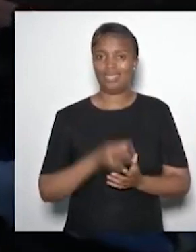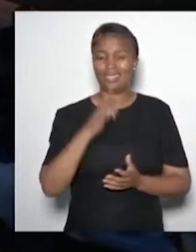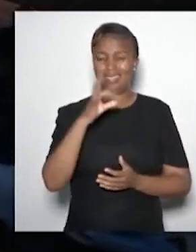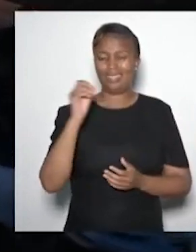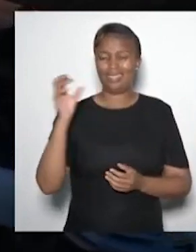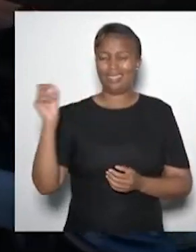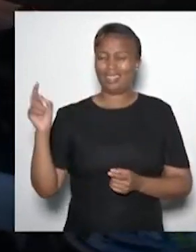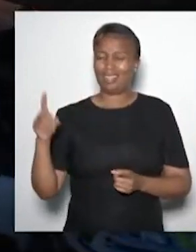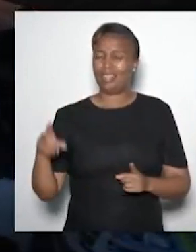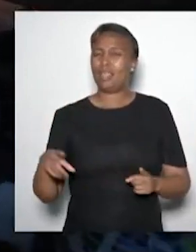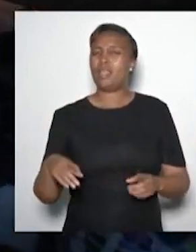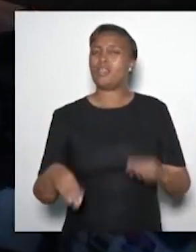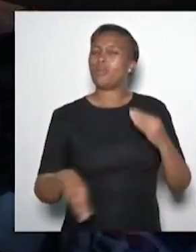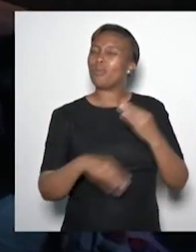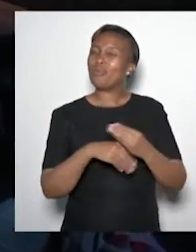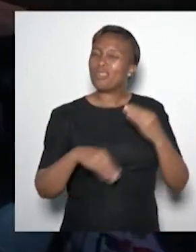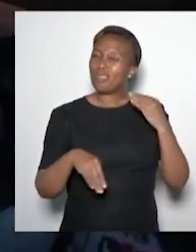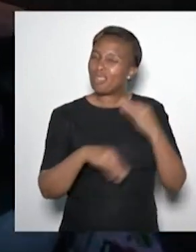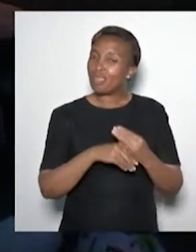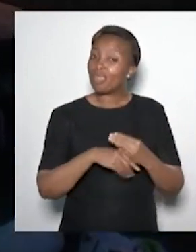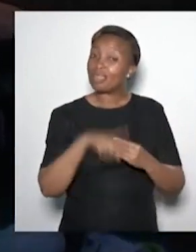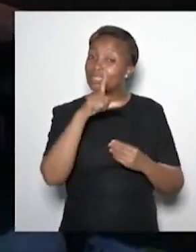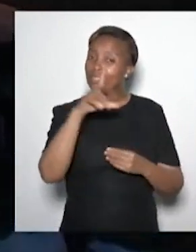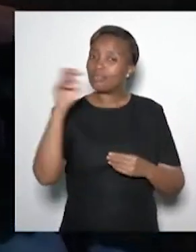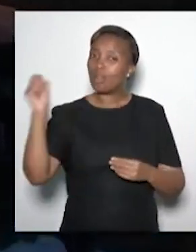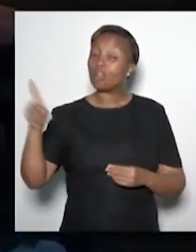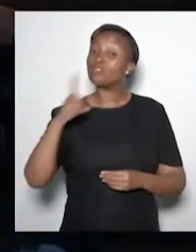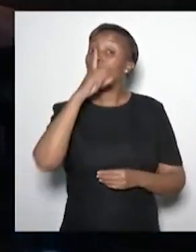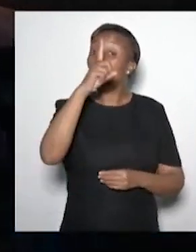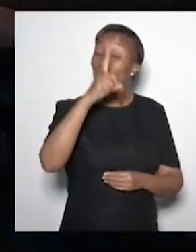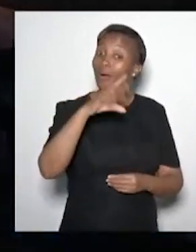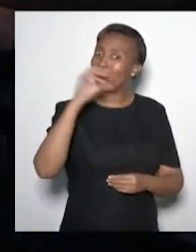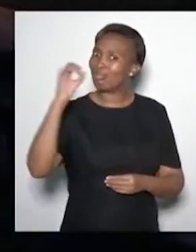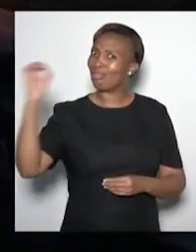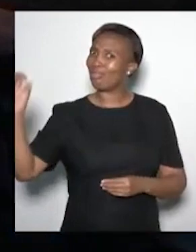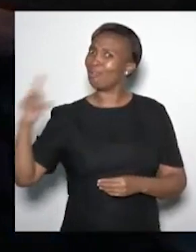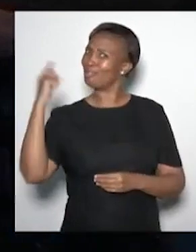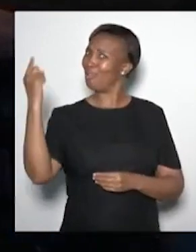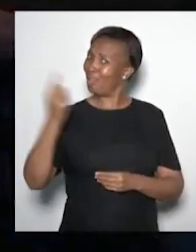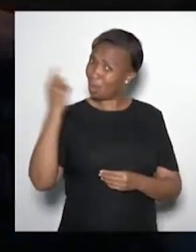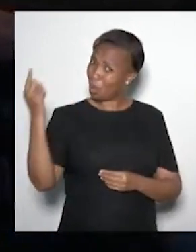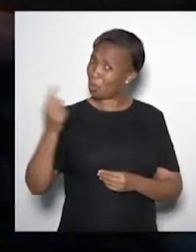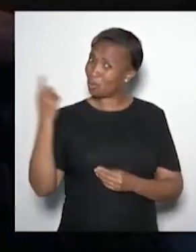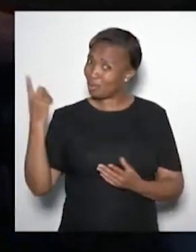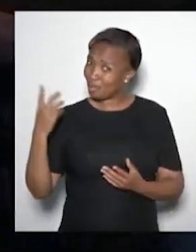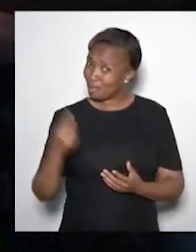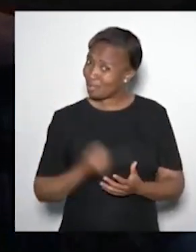300 plus 700, 1,000. Ali won.